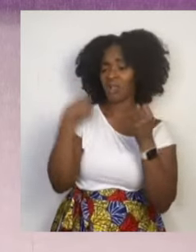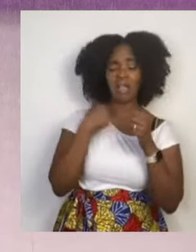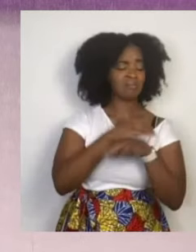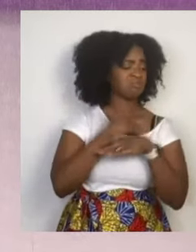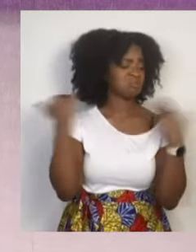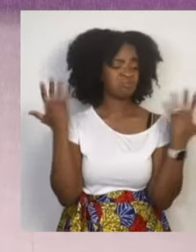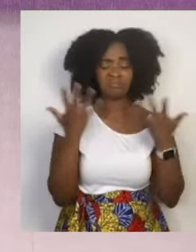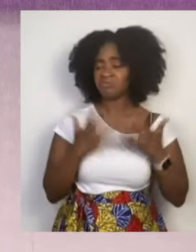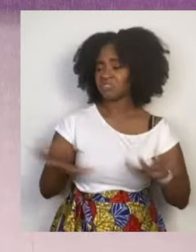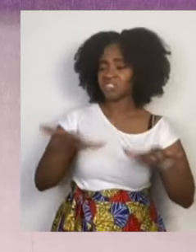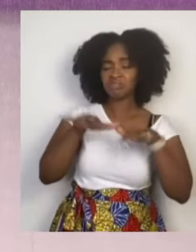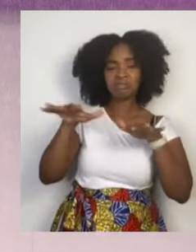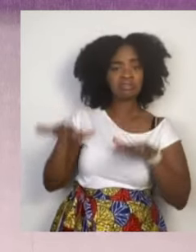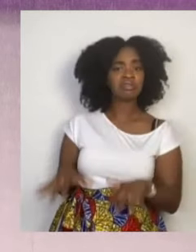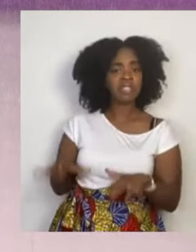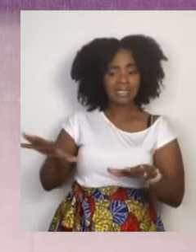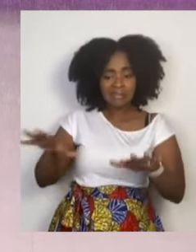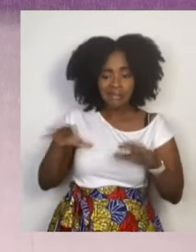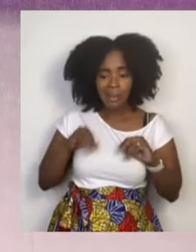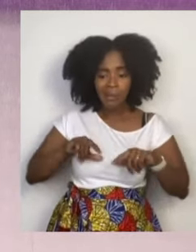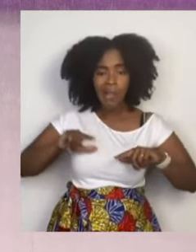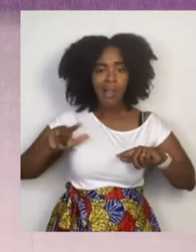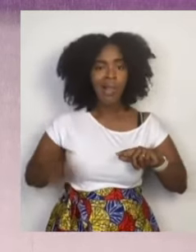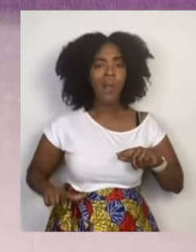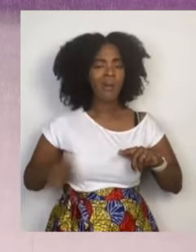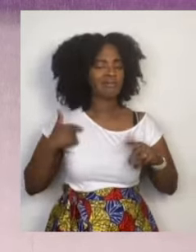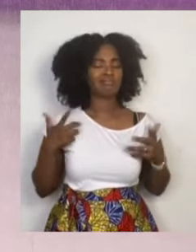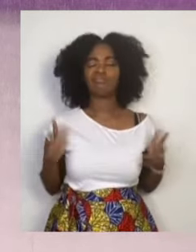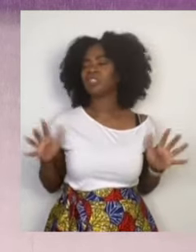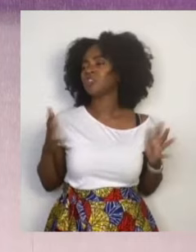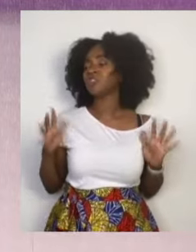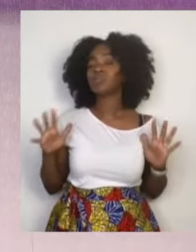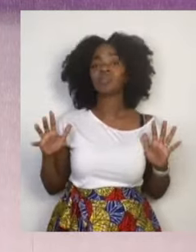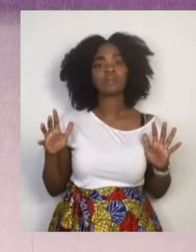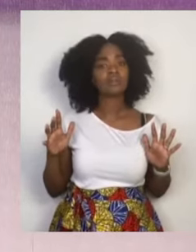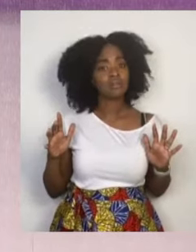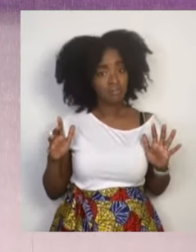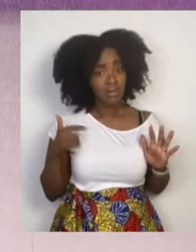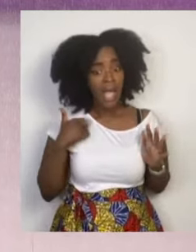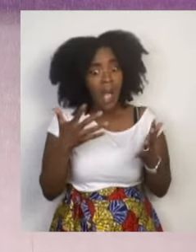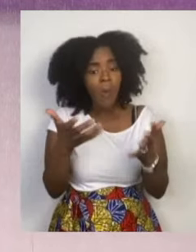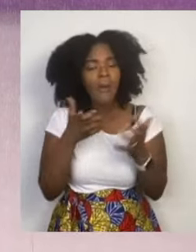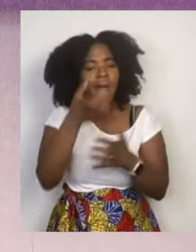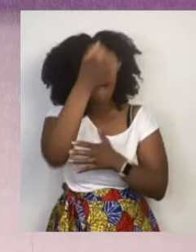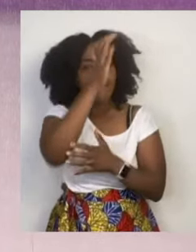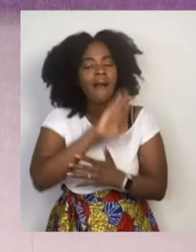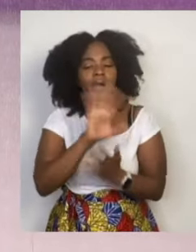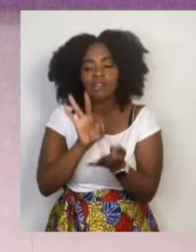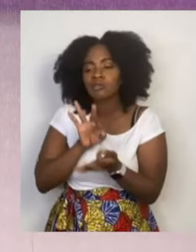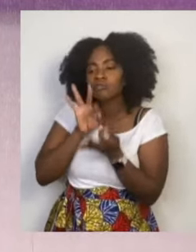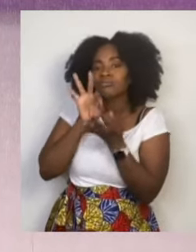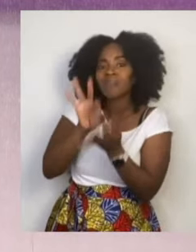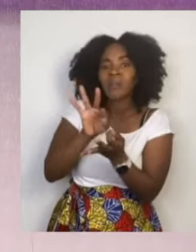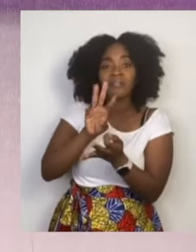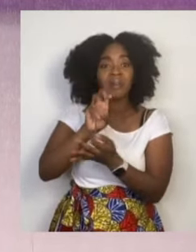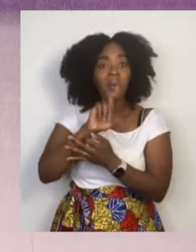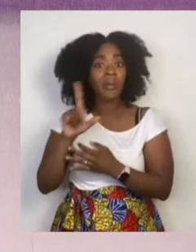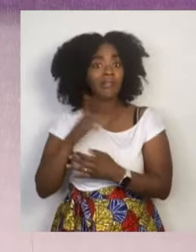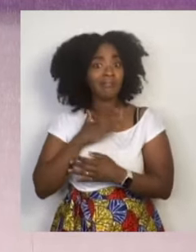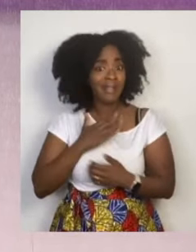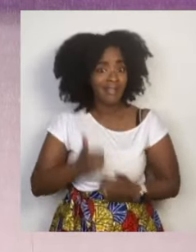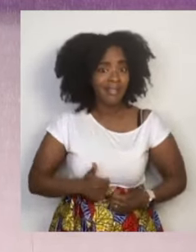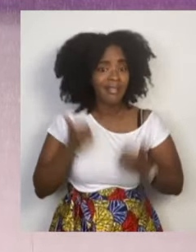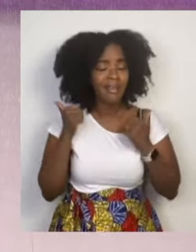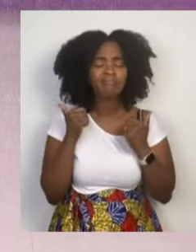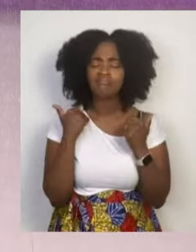settling season is over. I want God's perfect will for my life. But the thing we have to understand is that some